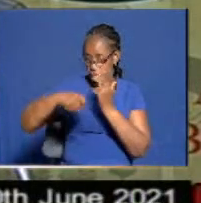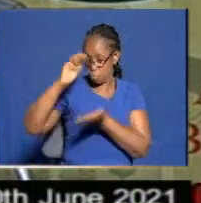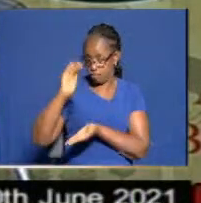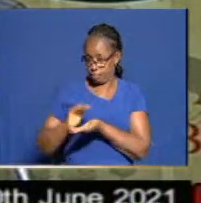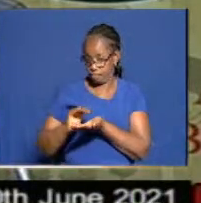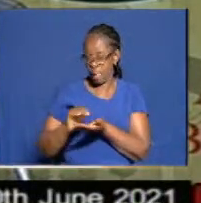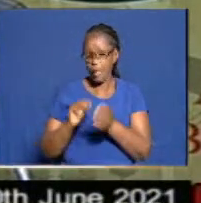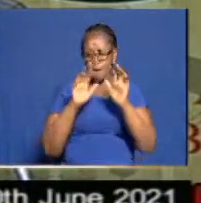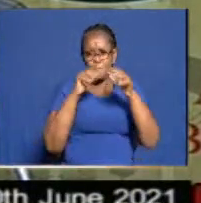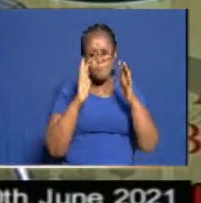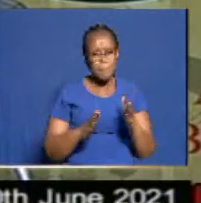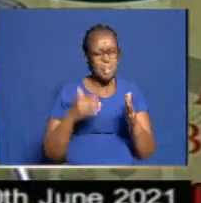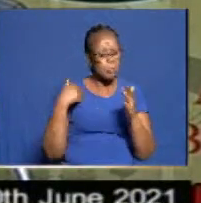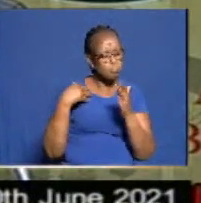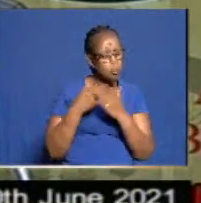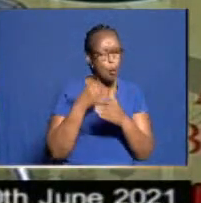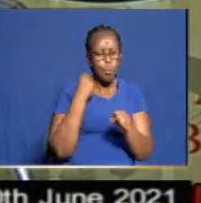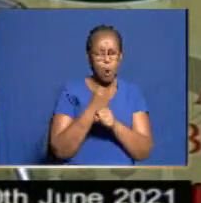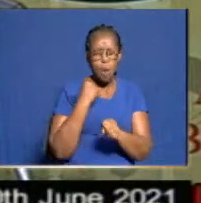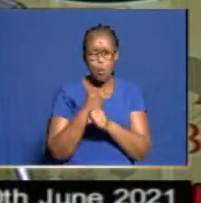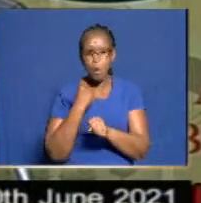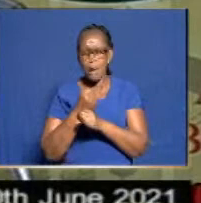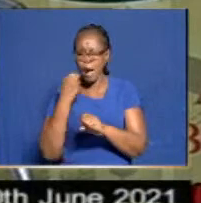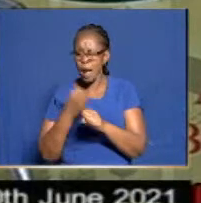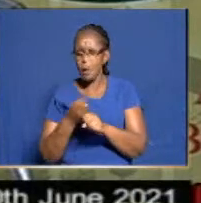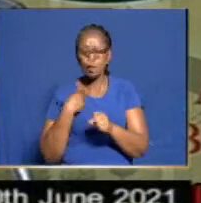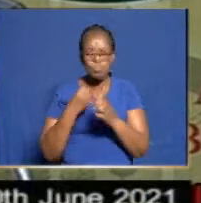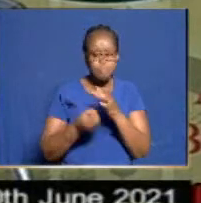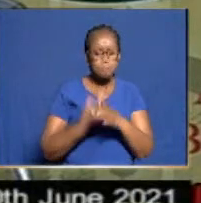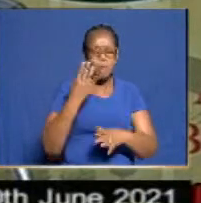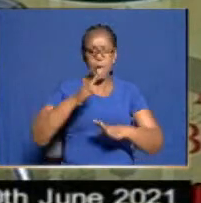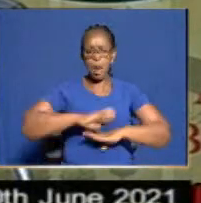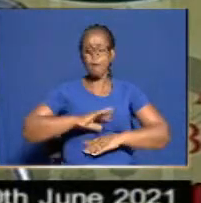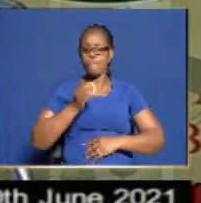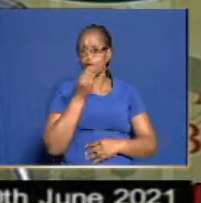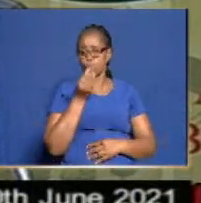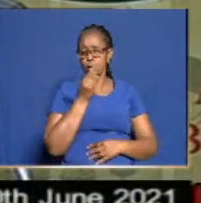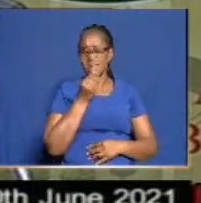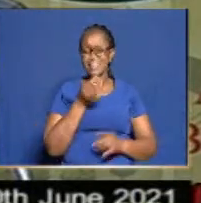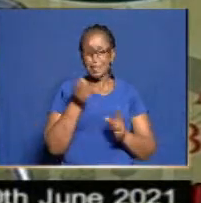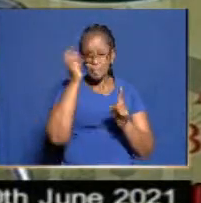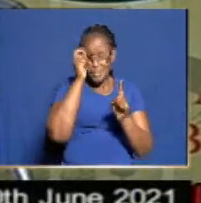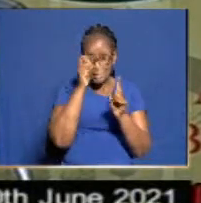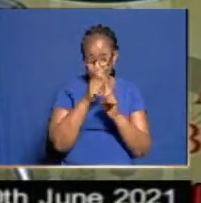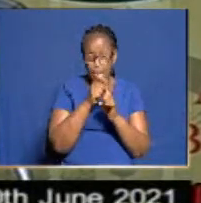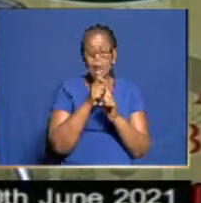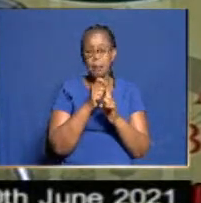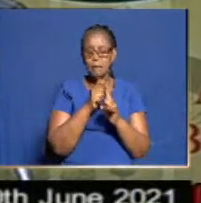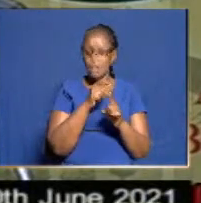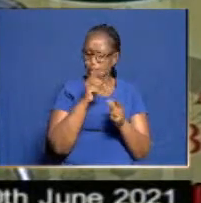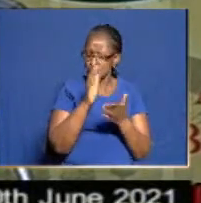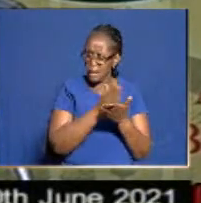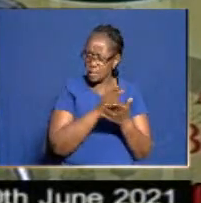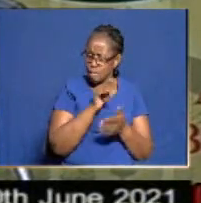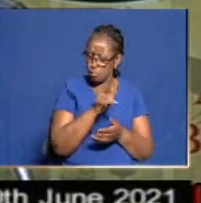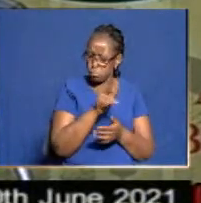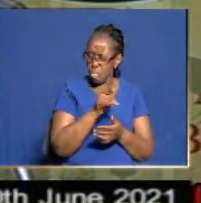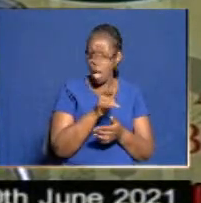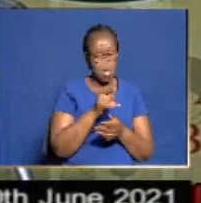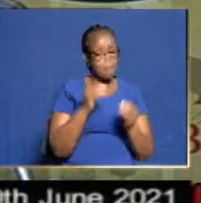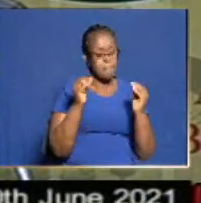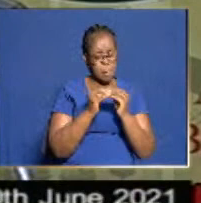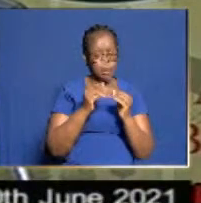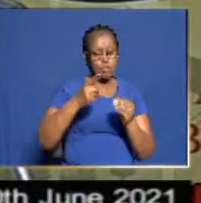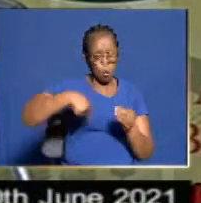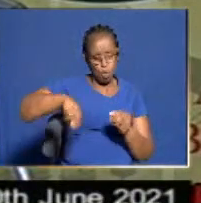to produce enough food to satisfy demand in the region. In particular, the sector has been meeting local demands